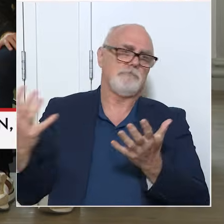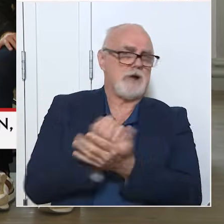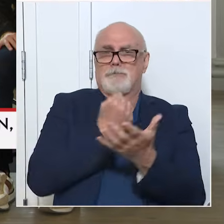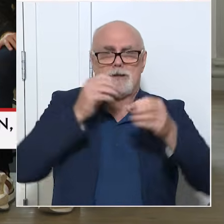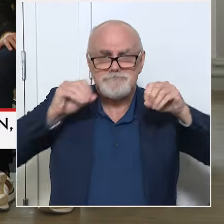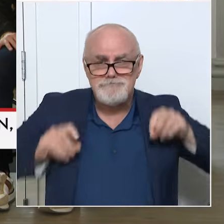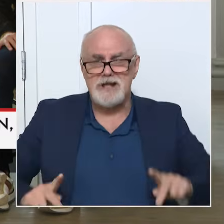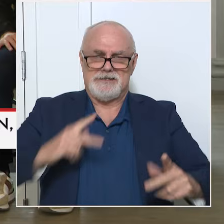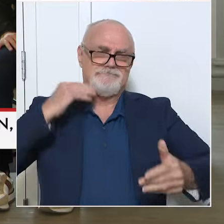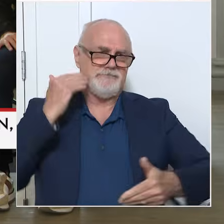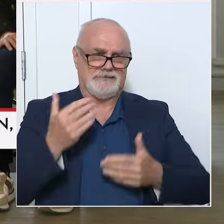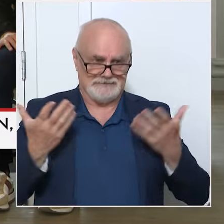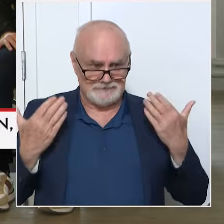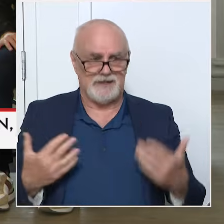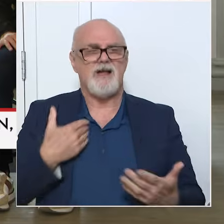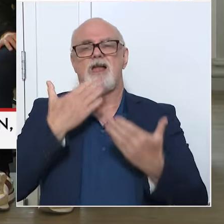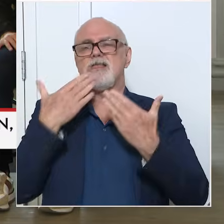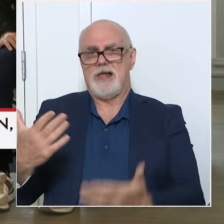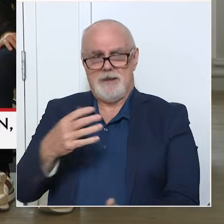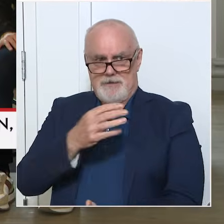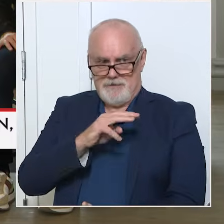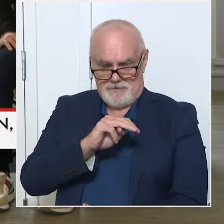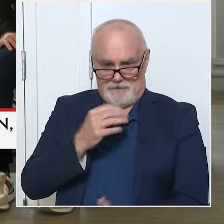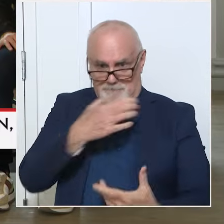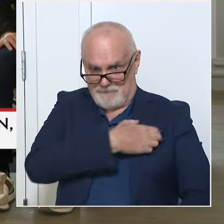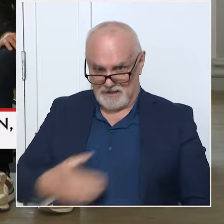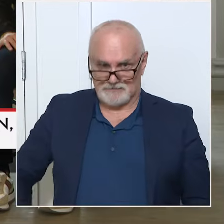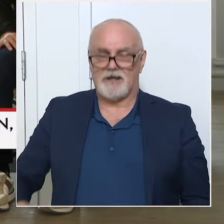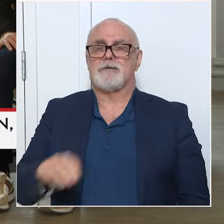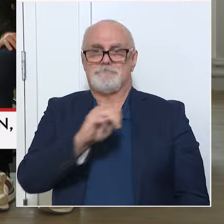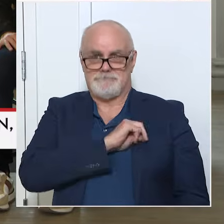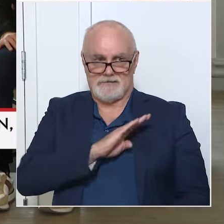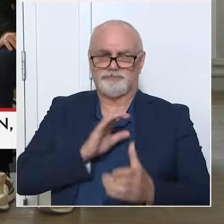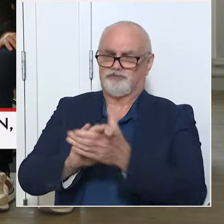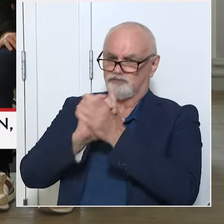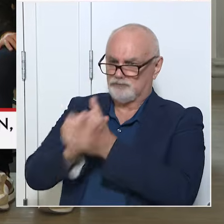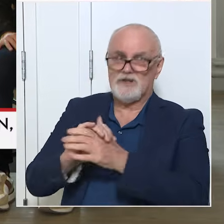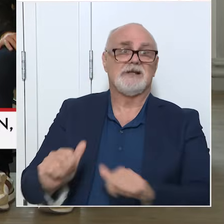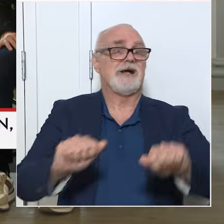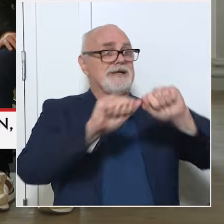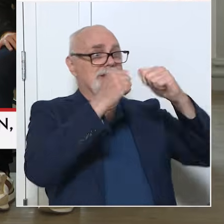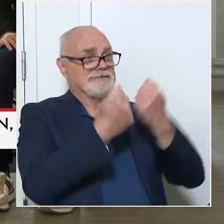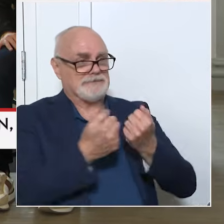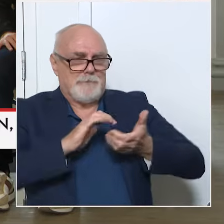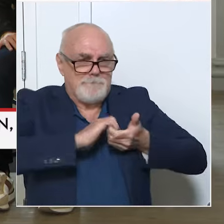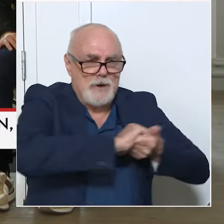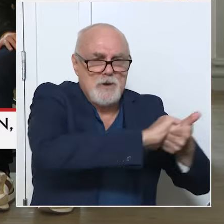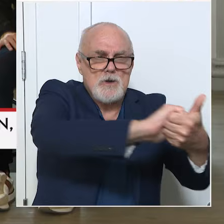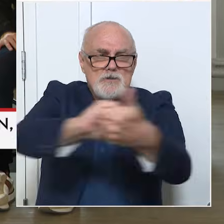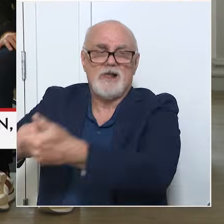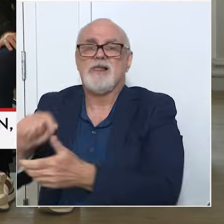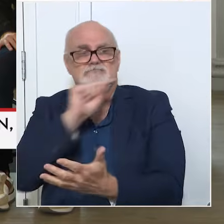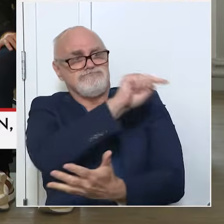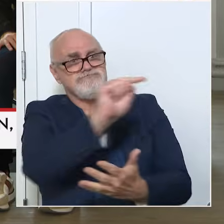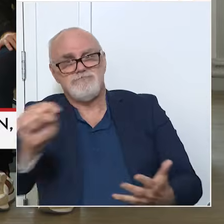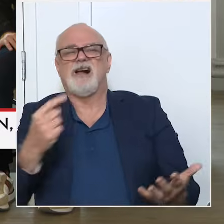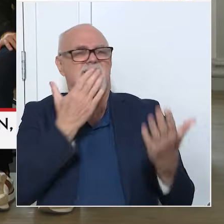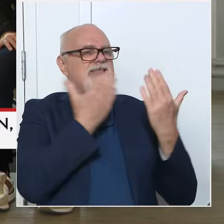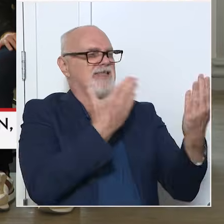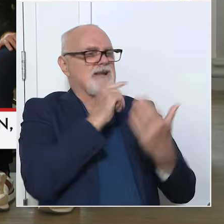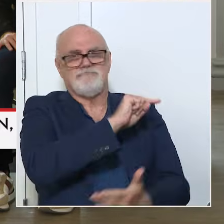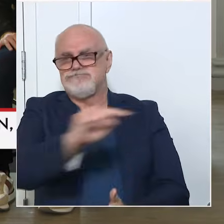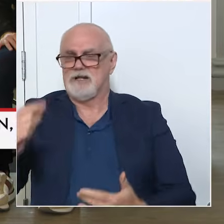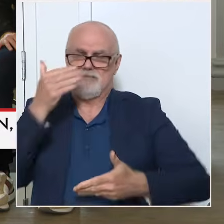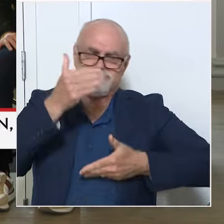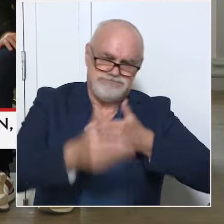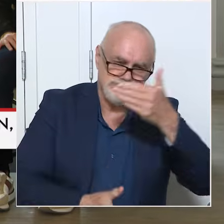thank Mayor Bowser for her leadership. I want to thank all of our agency partnerships. all of our agency partners for the execution on this vision,